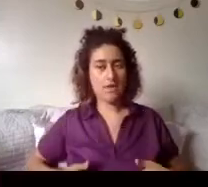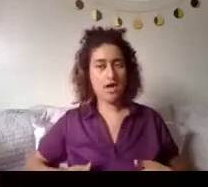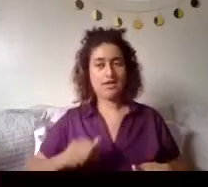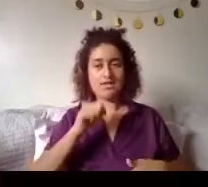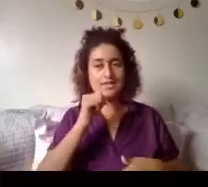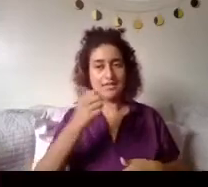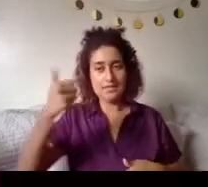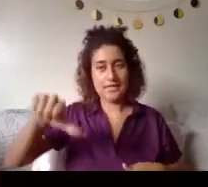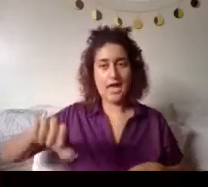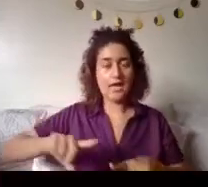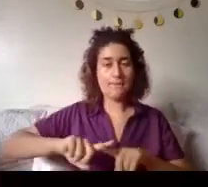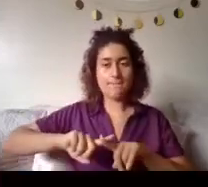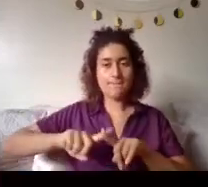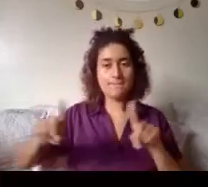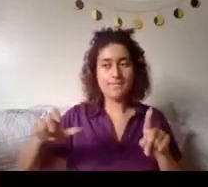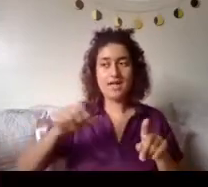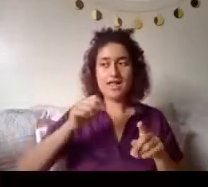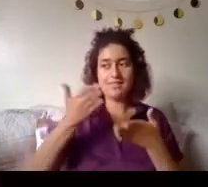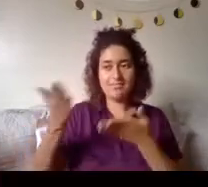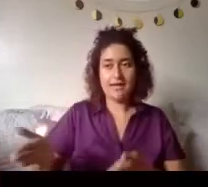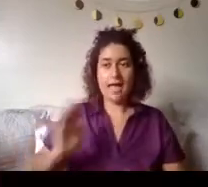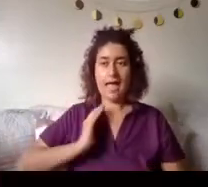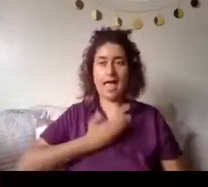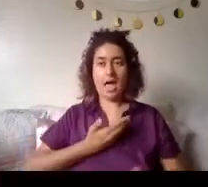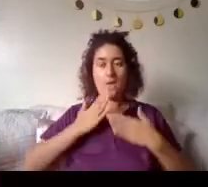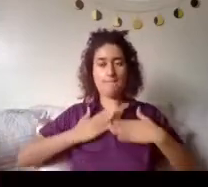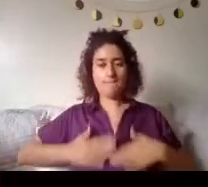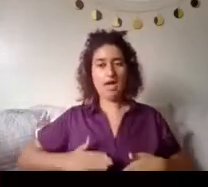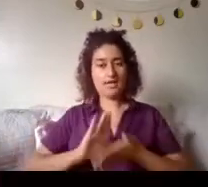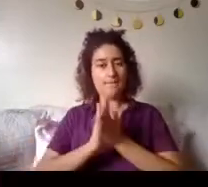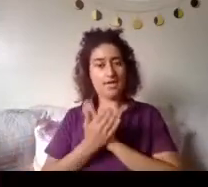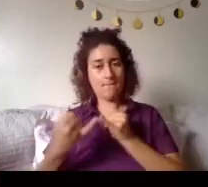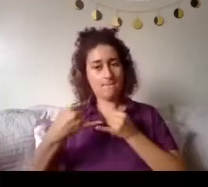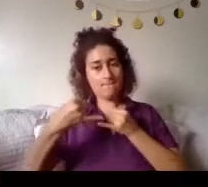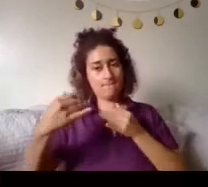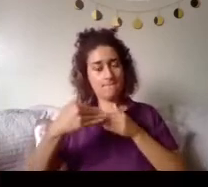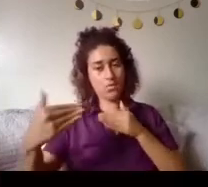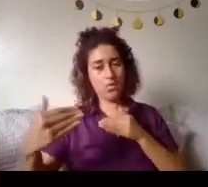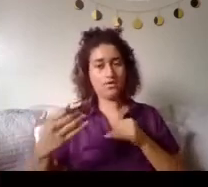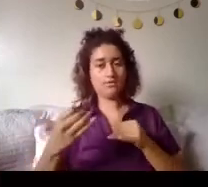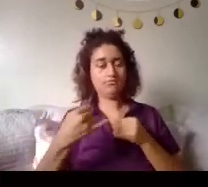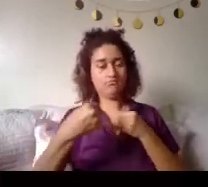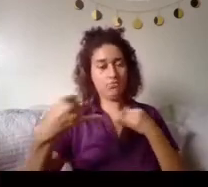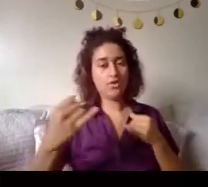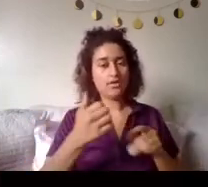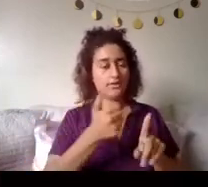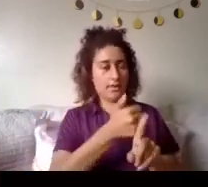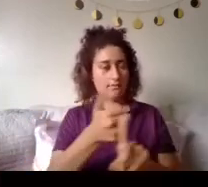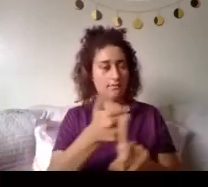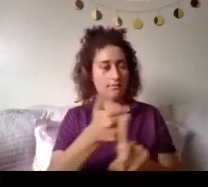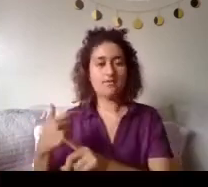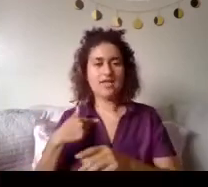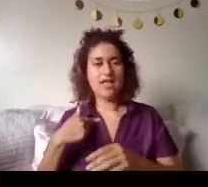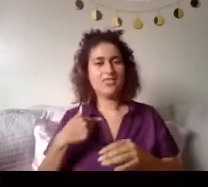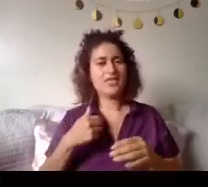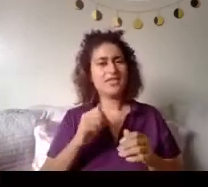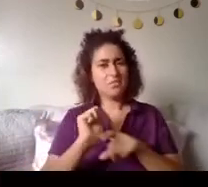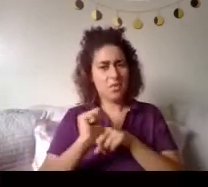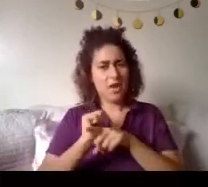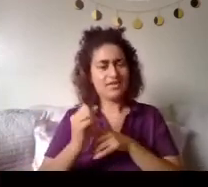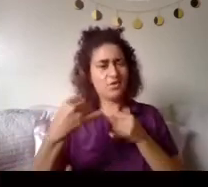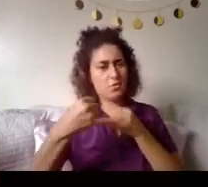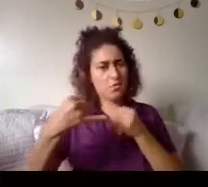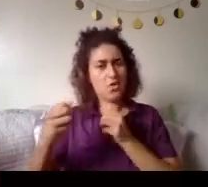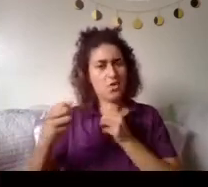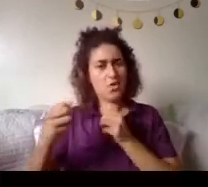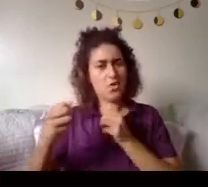rather our bodies become borders themselves. And this practice of bordering through police